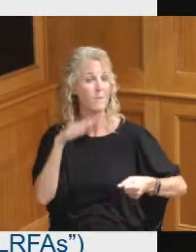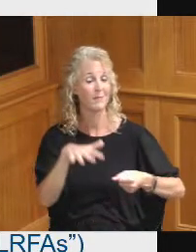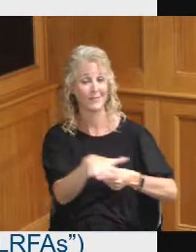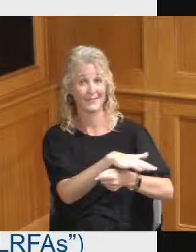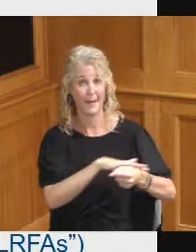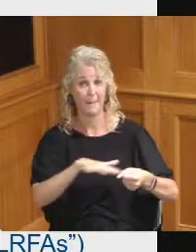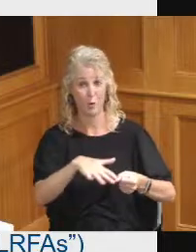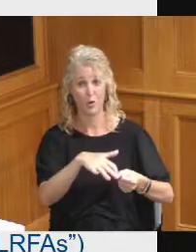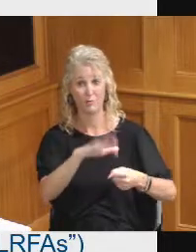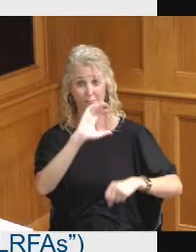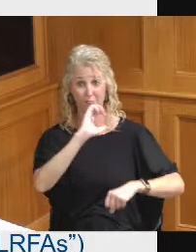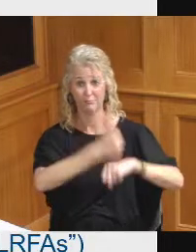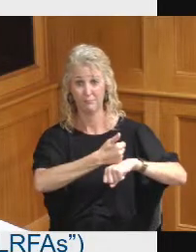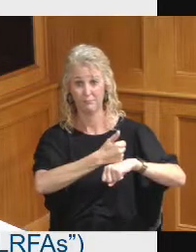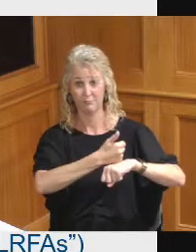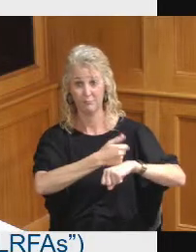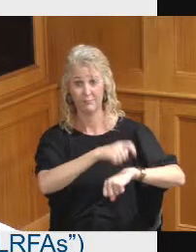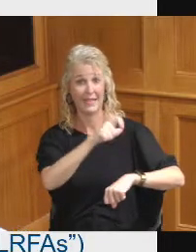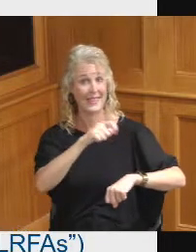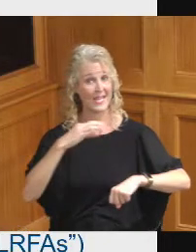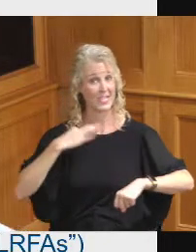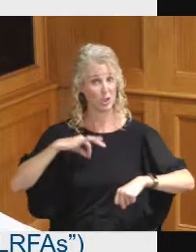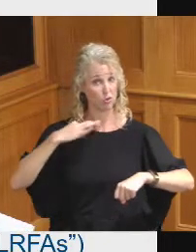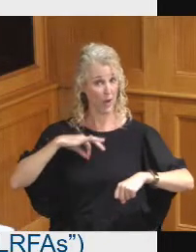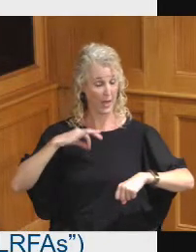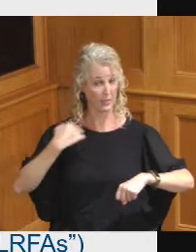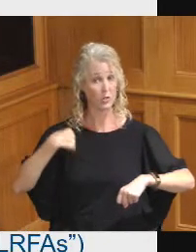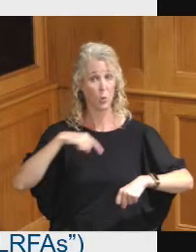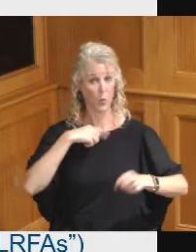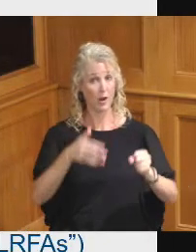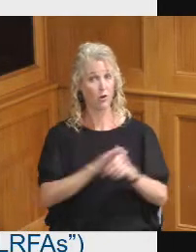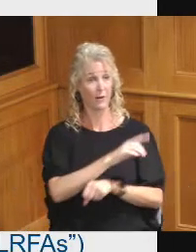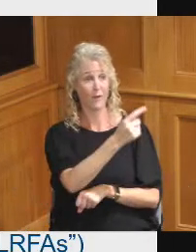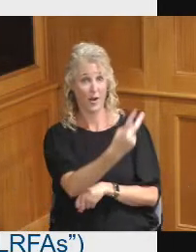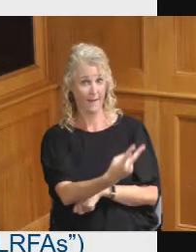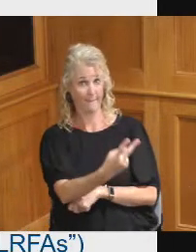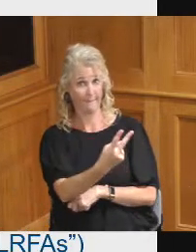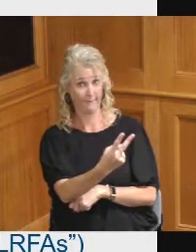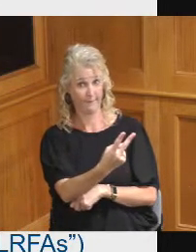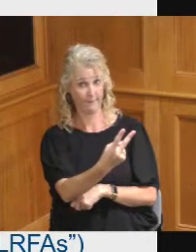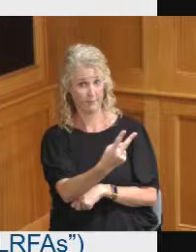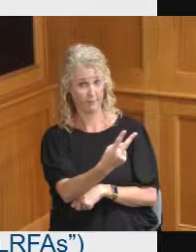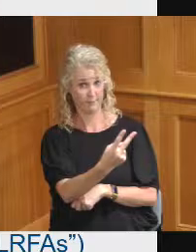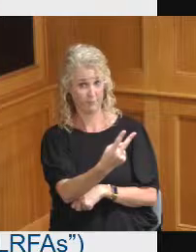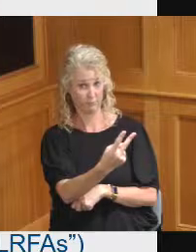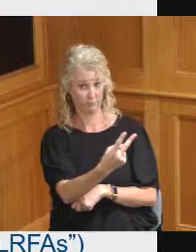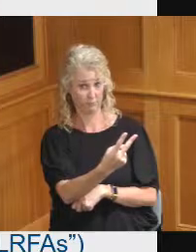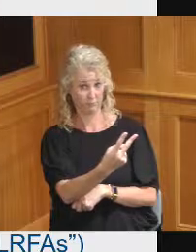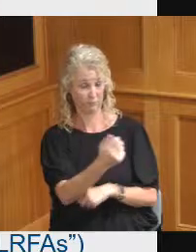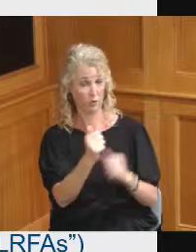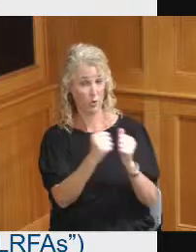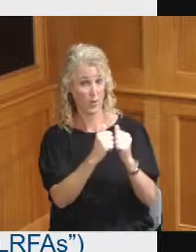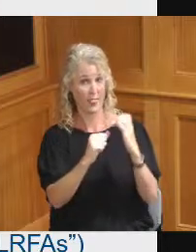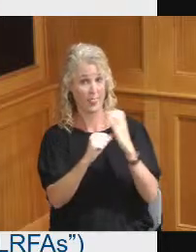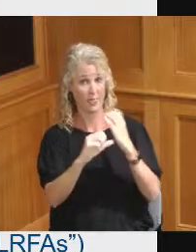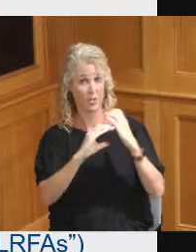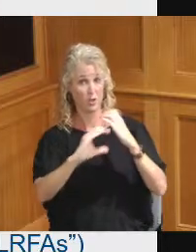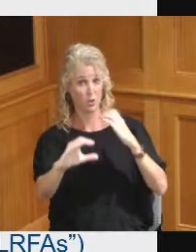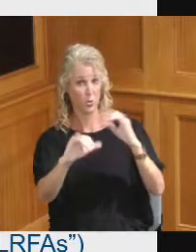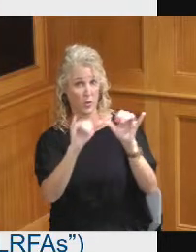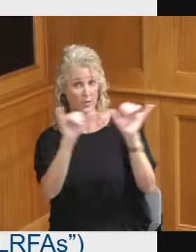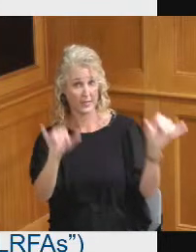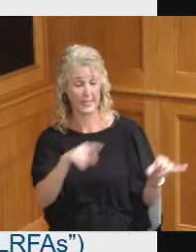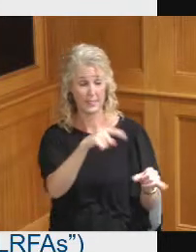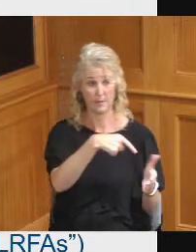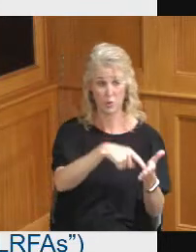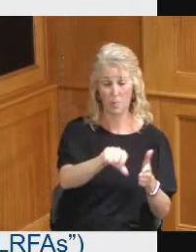city that needs credits, we'll cover half of them through work that we can do in the sewer system. You cover the other